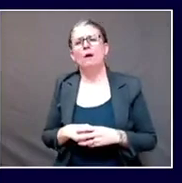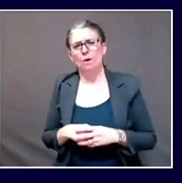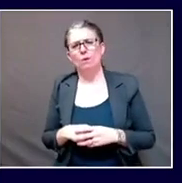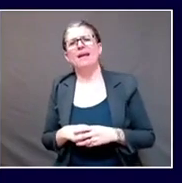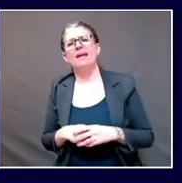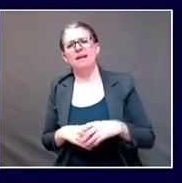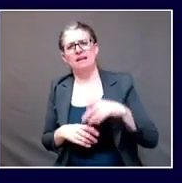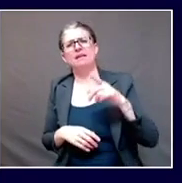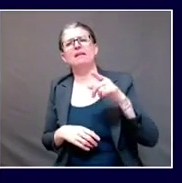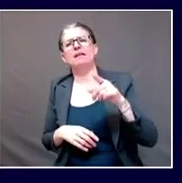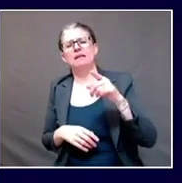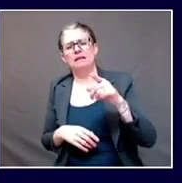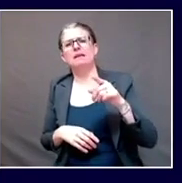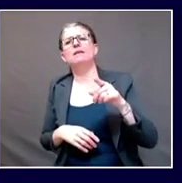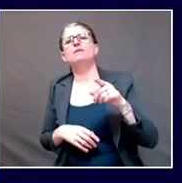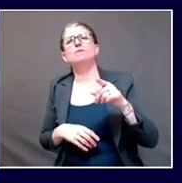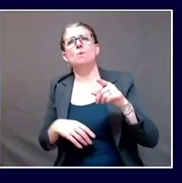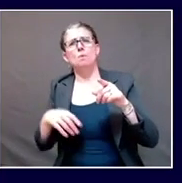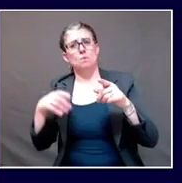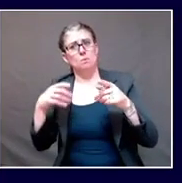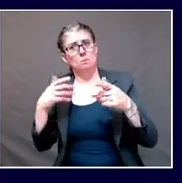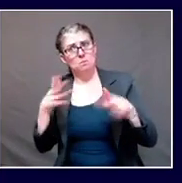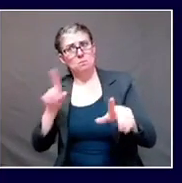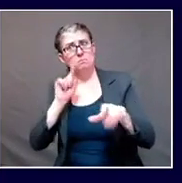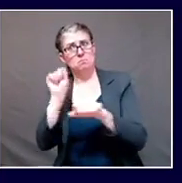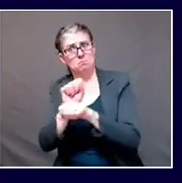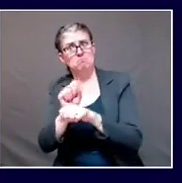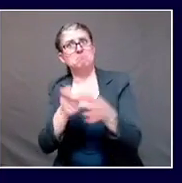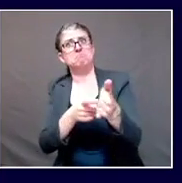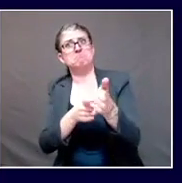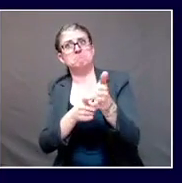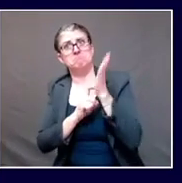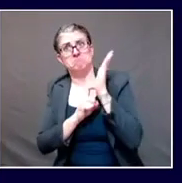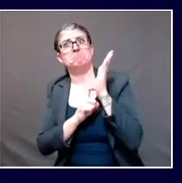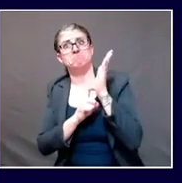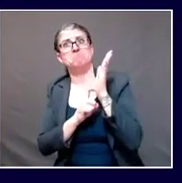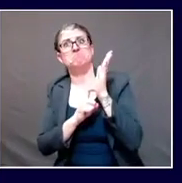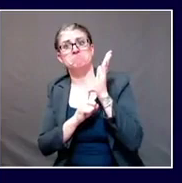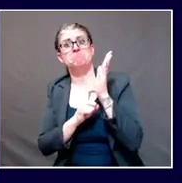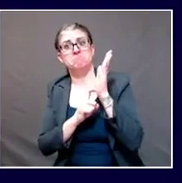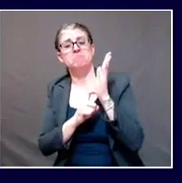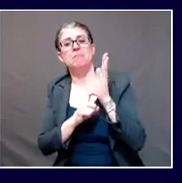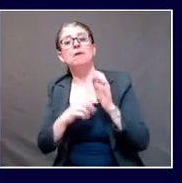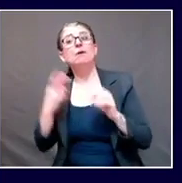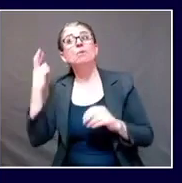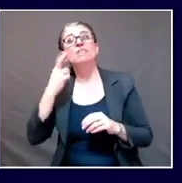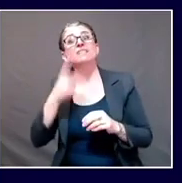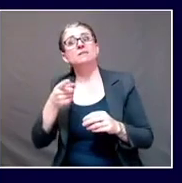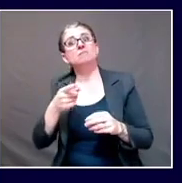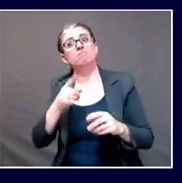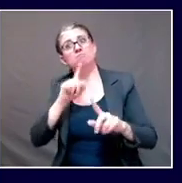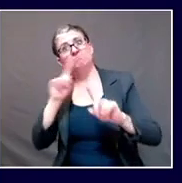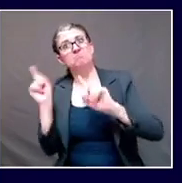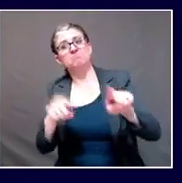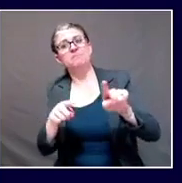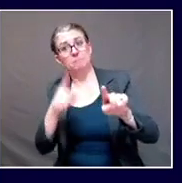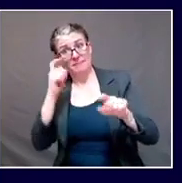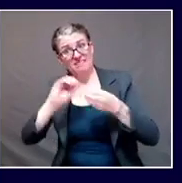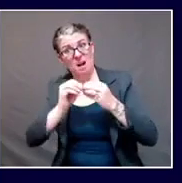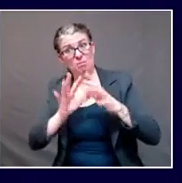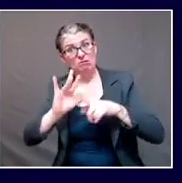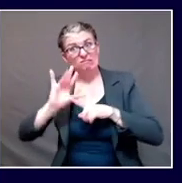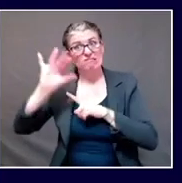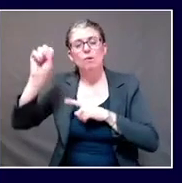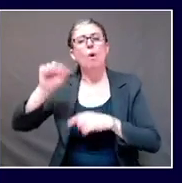because of the increasing case numbers? Or were there specific events that triggered it? Like, for instance, we saw down in Phippsburg, the selectmen down